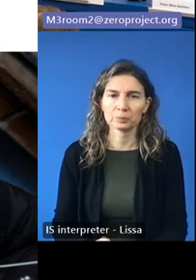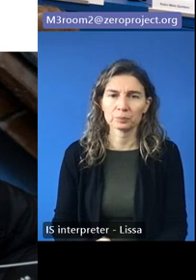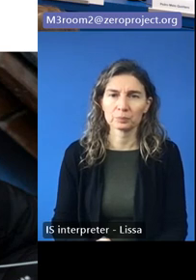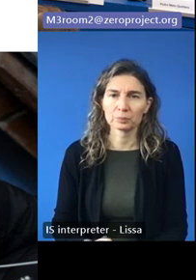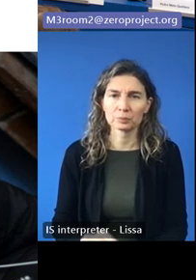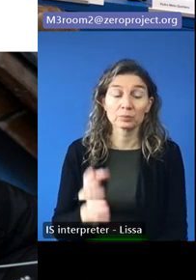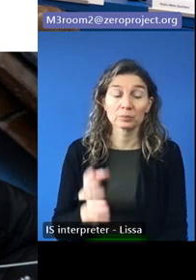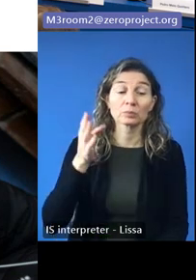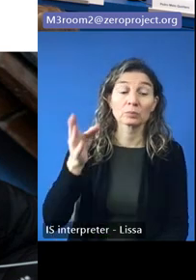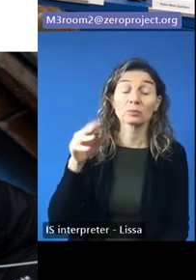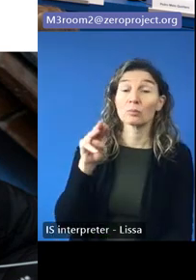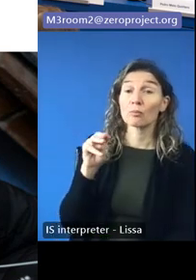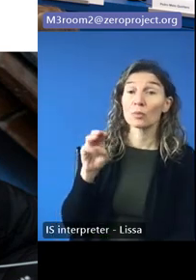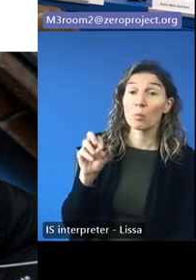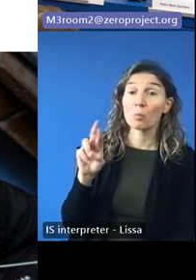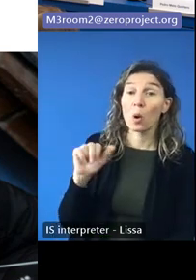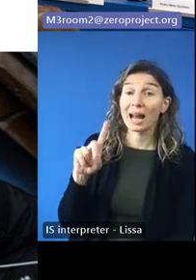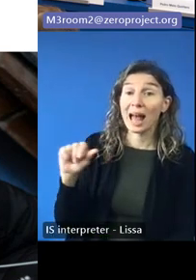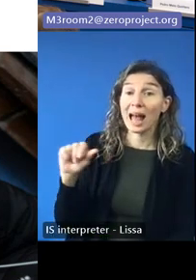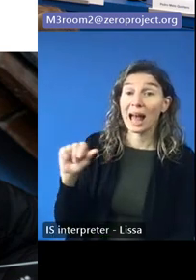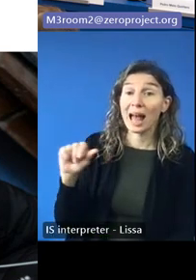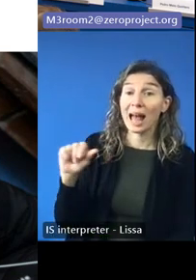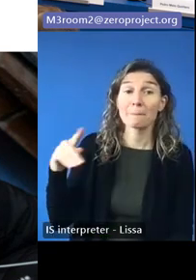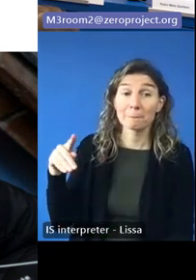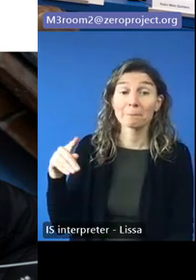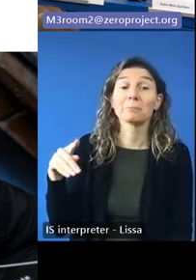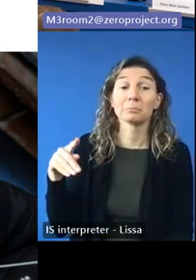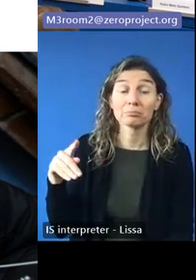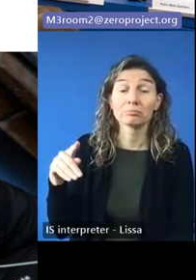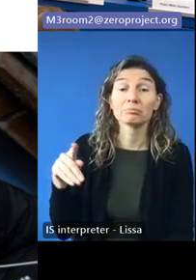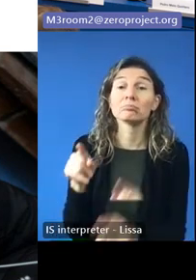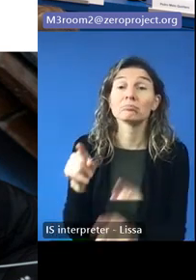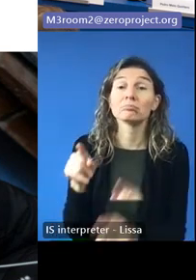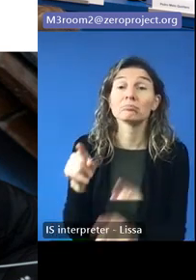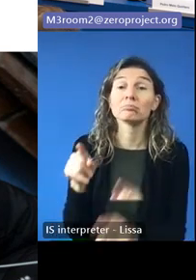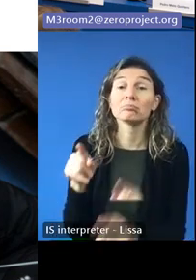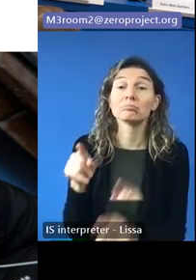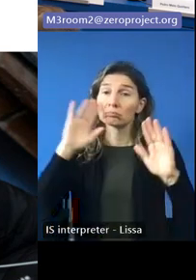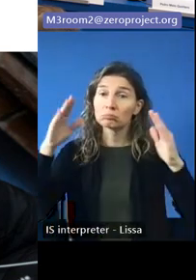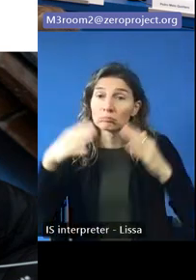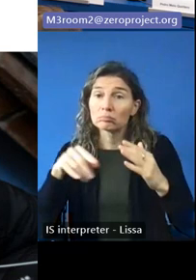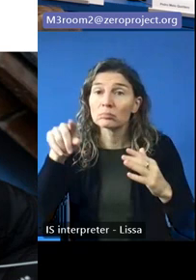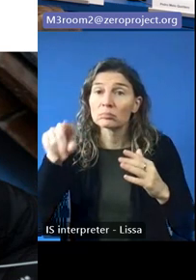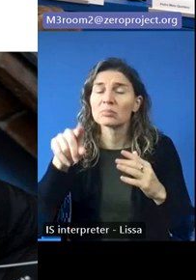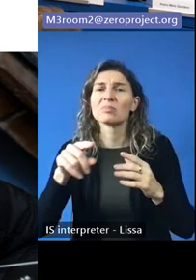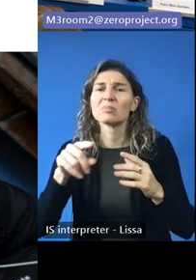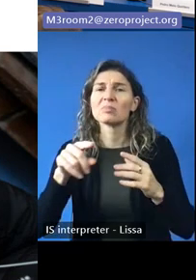web accessibility, which includes information on the types and modalities of gender violence,